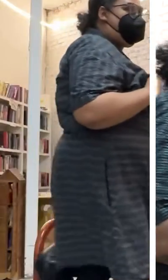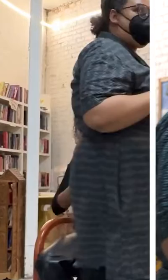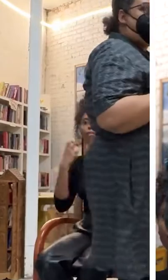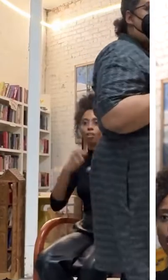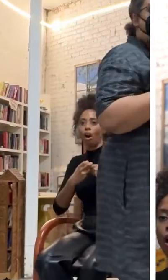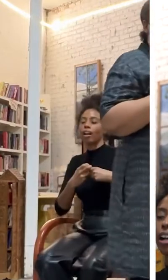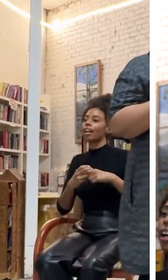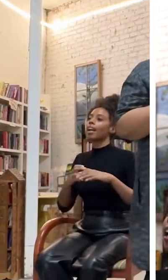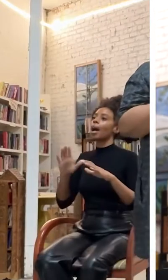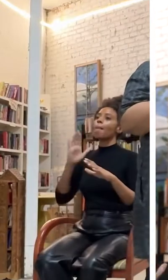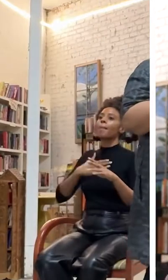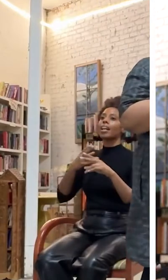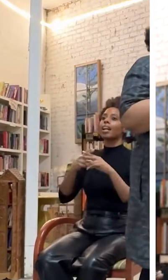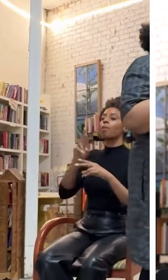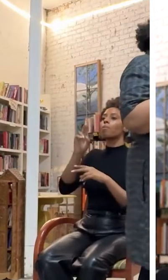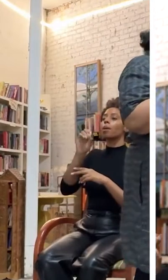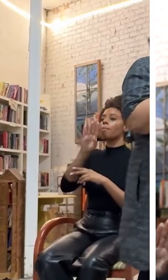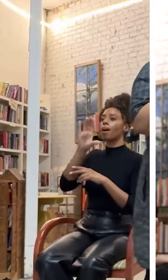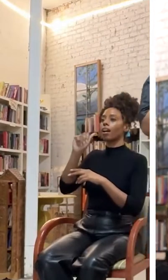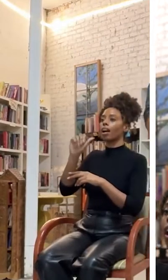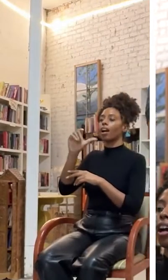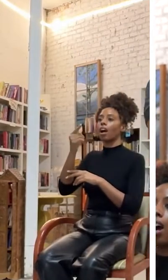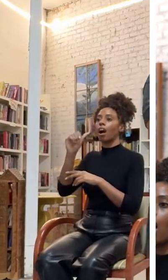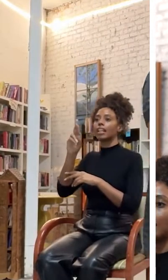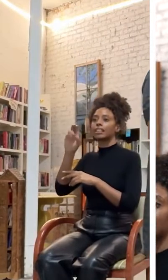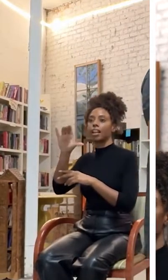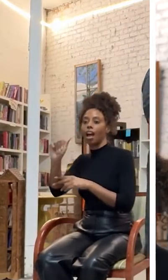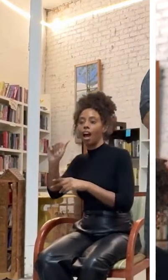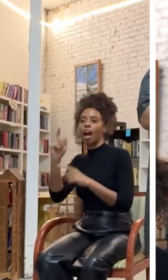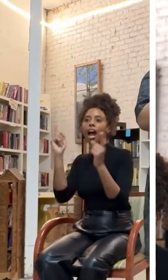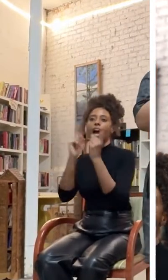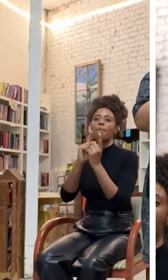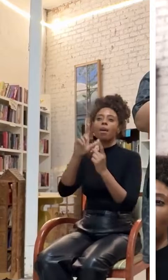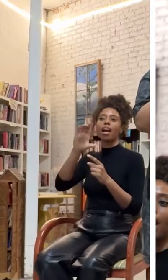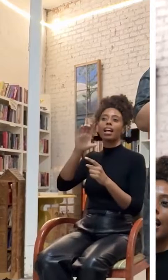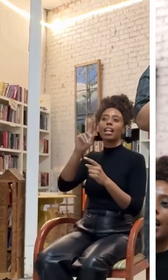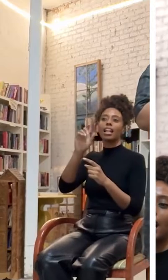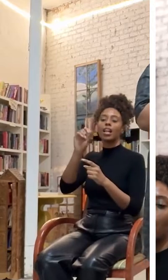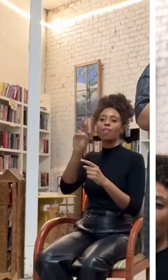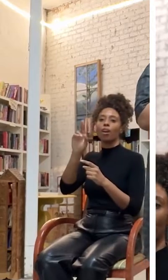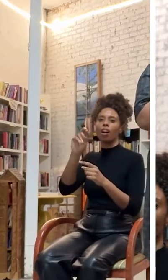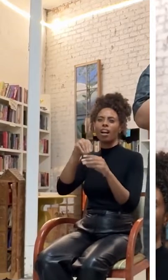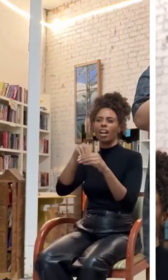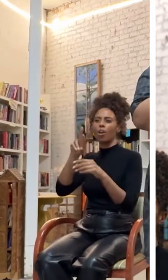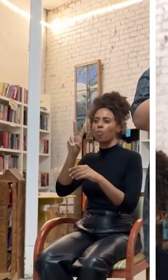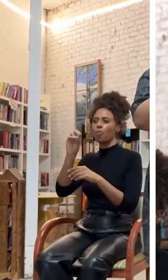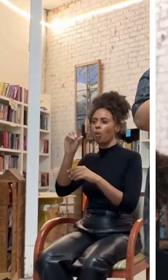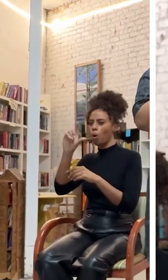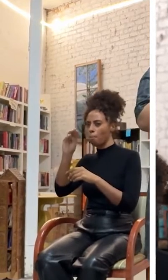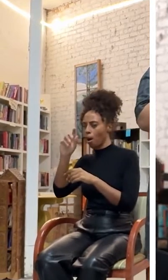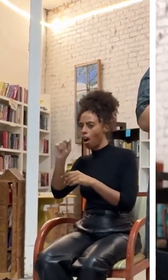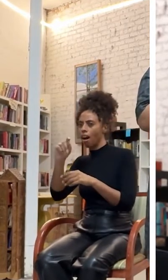Hi, my name is Rebecca Garcia. I met Kleaver at Mona in 2016, which feels like a